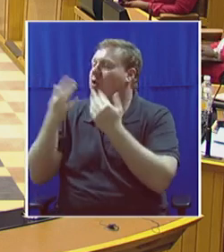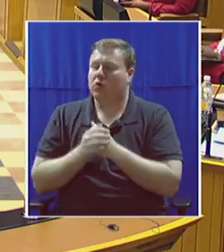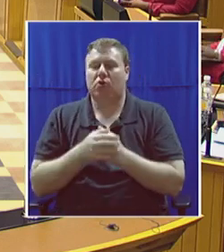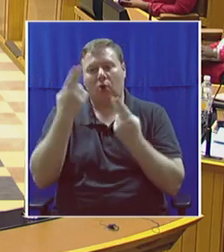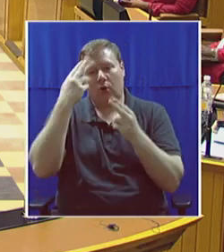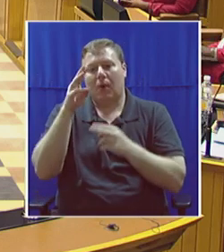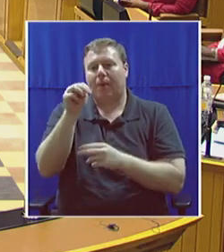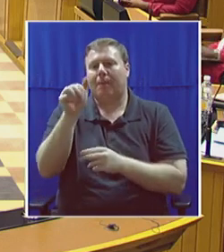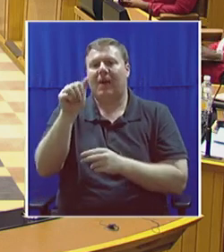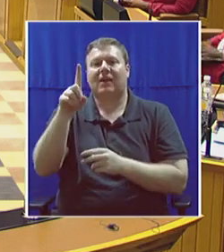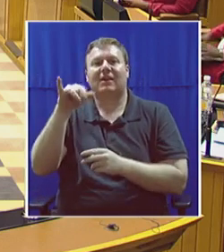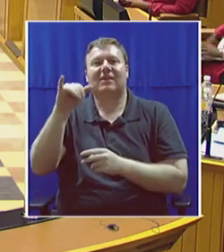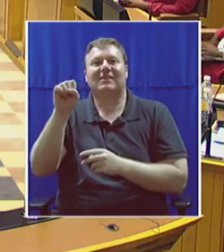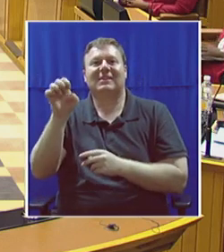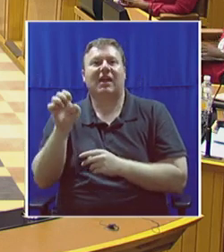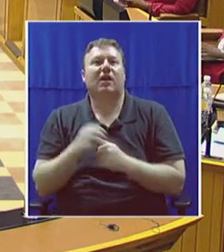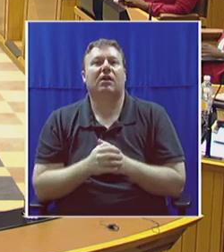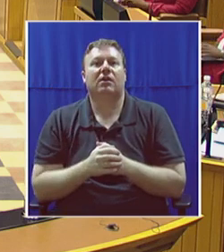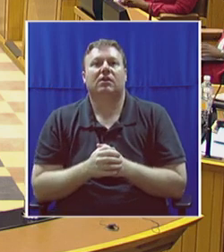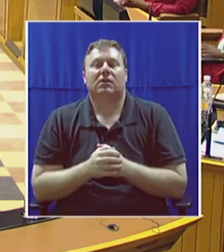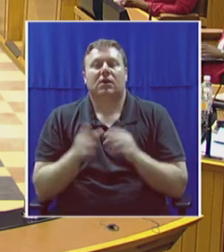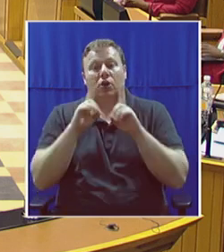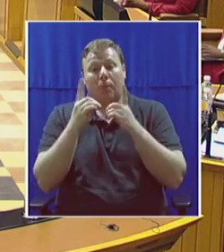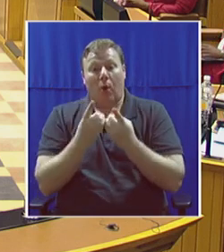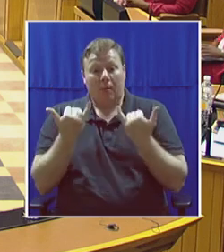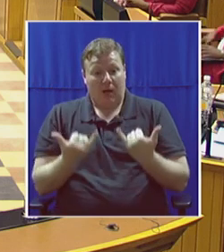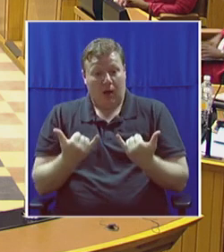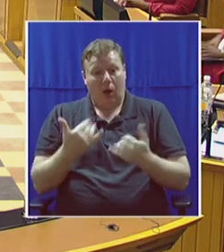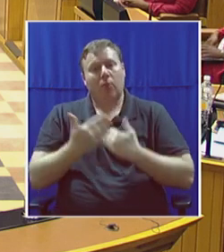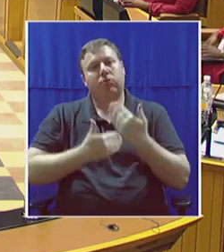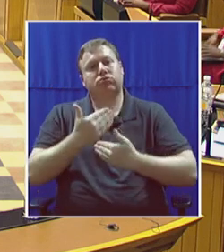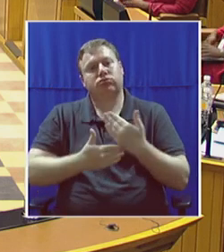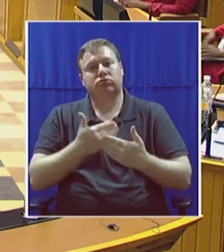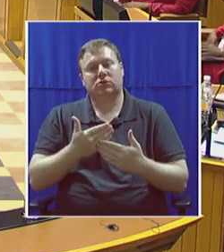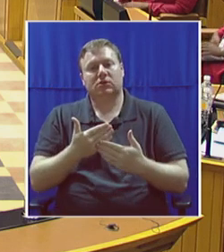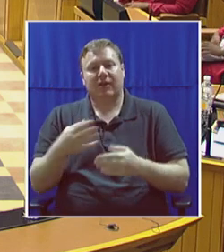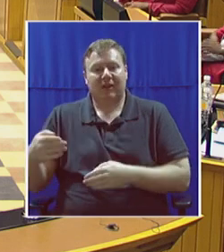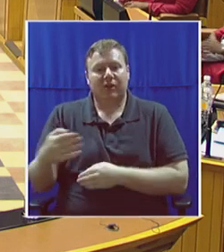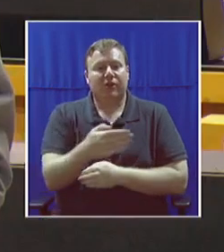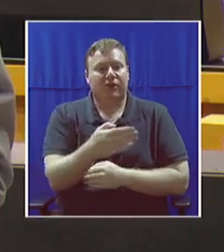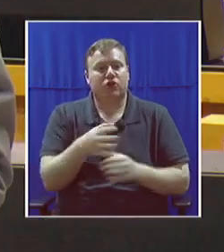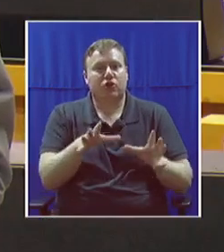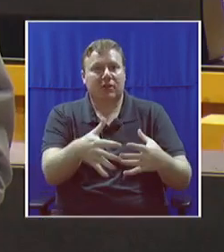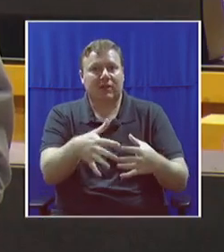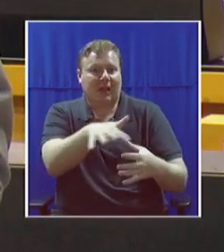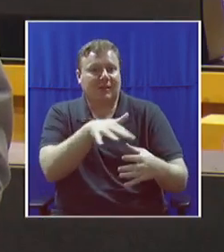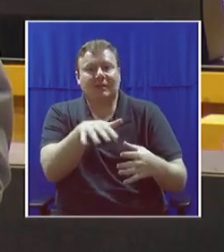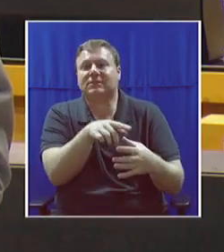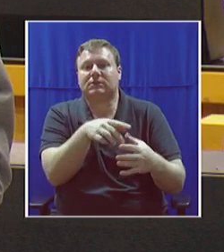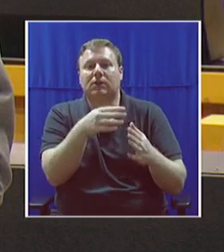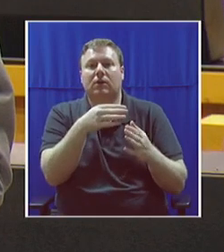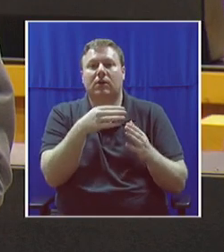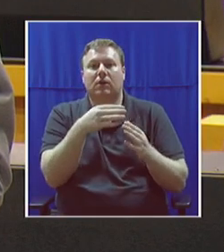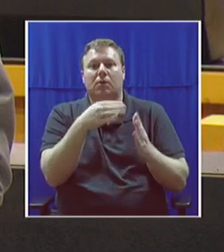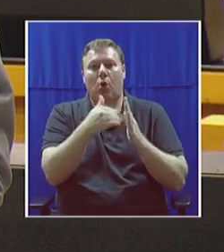modesa the department is in the process of rolling out a small scale fishery sector program whereby a